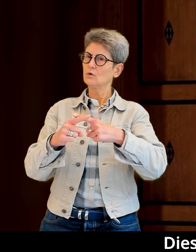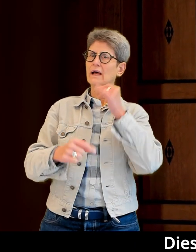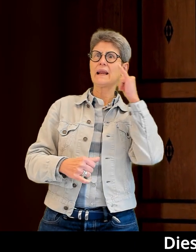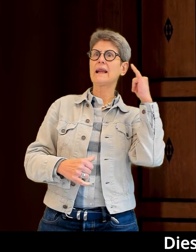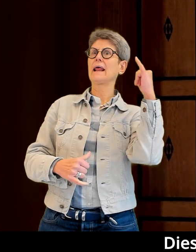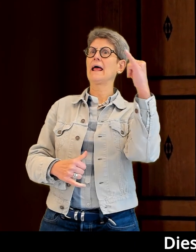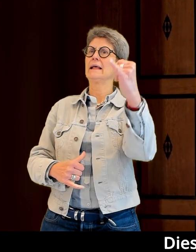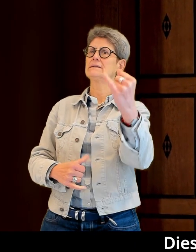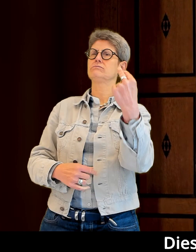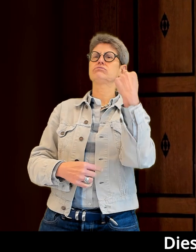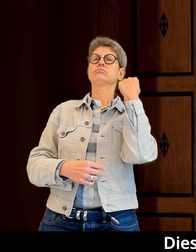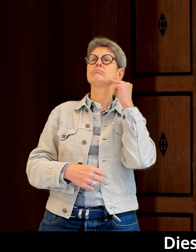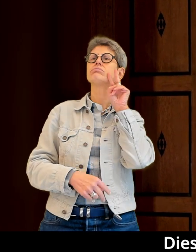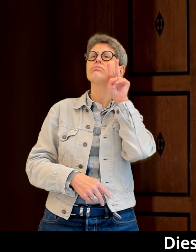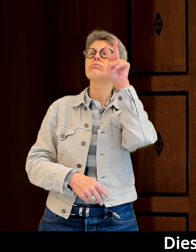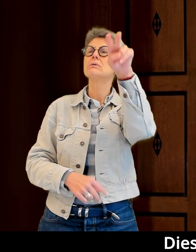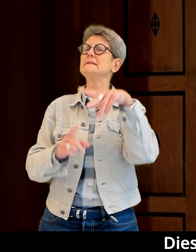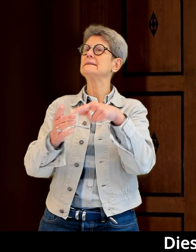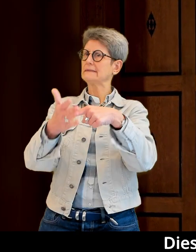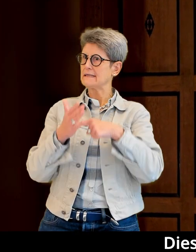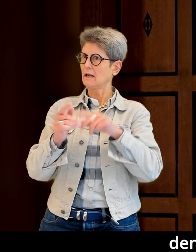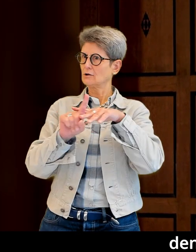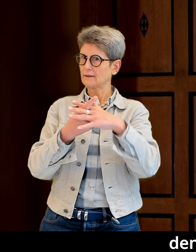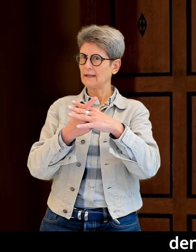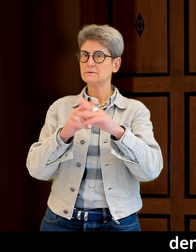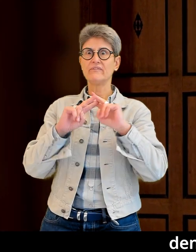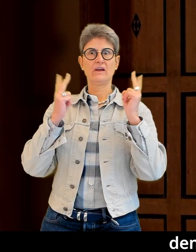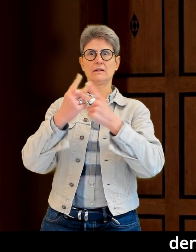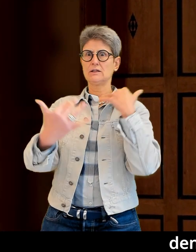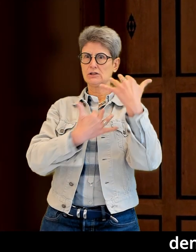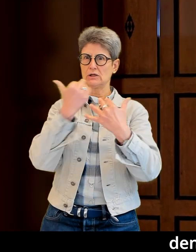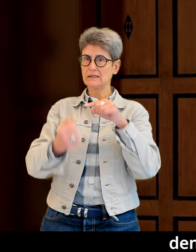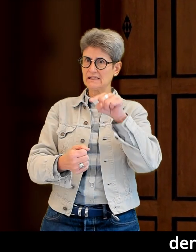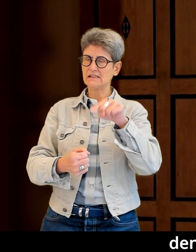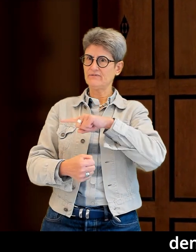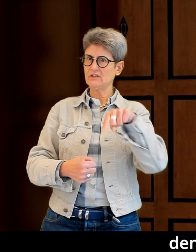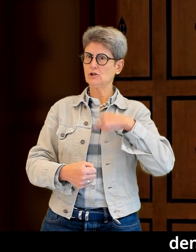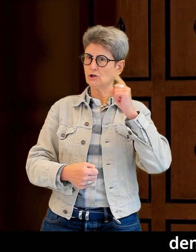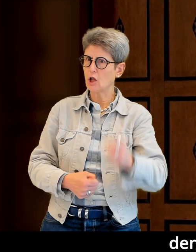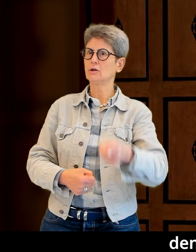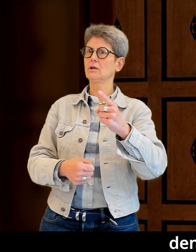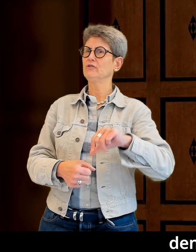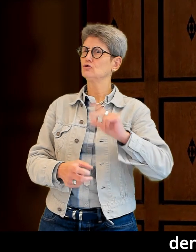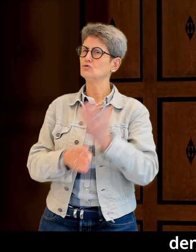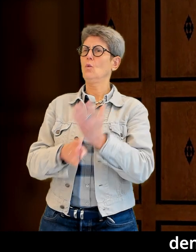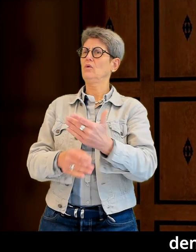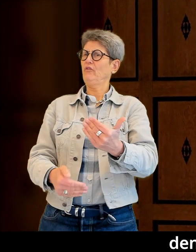journey point us to a context in world history that we should have clearly addressed before